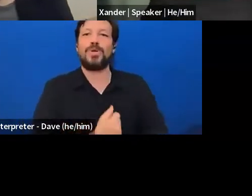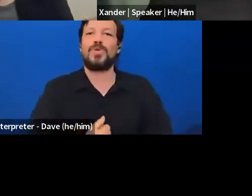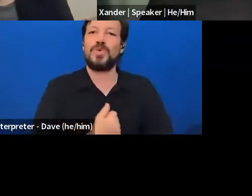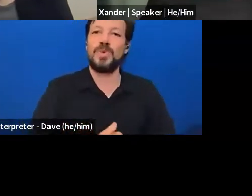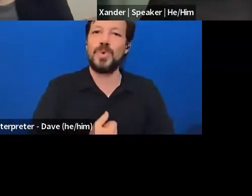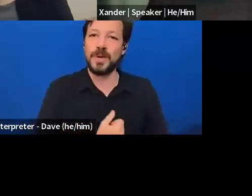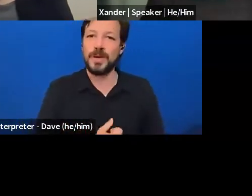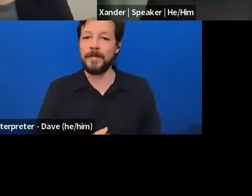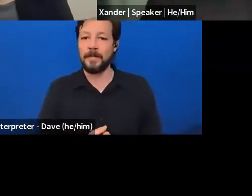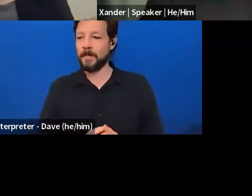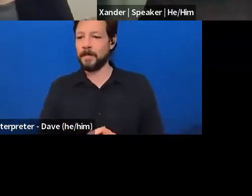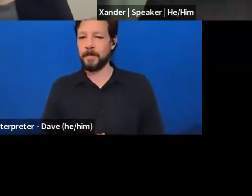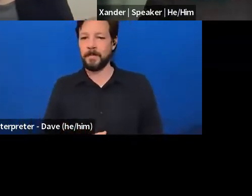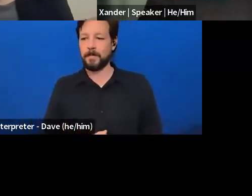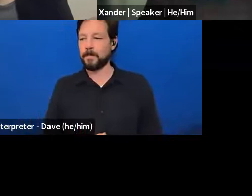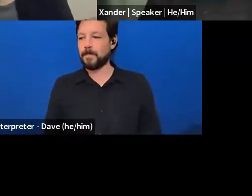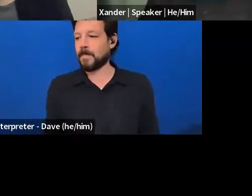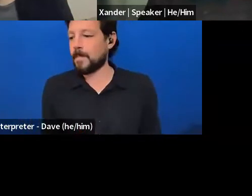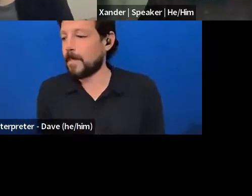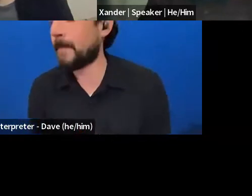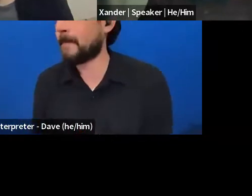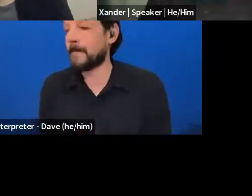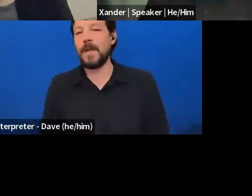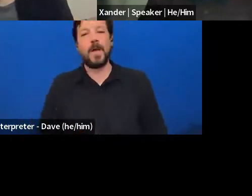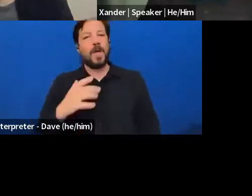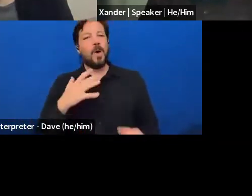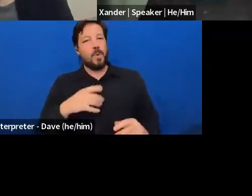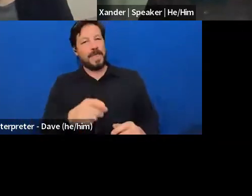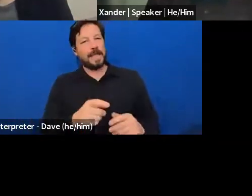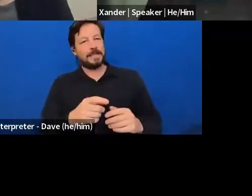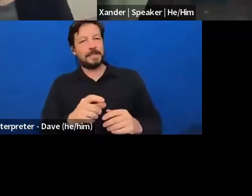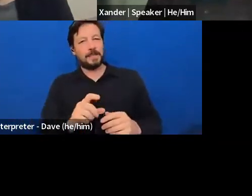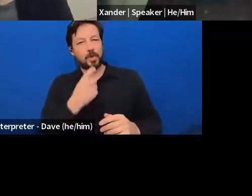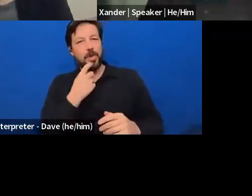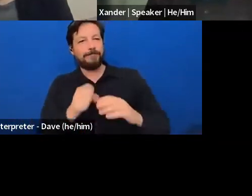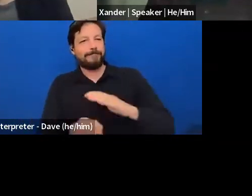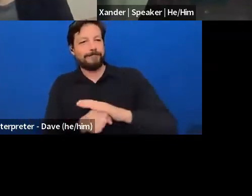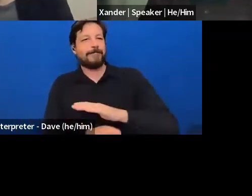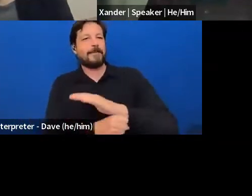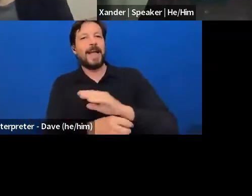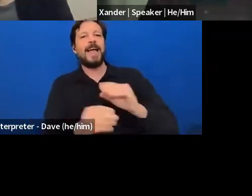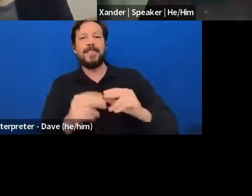school, and feeling good about that as a solid base to work from.